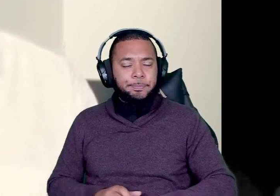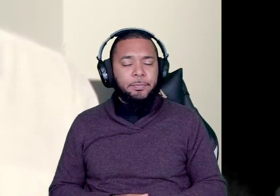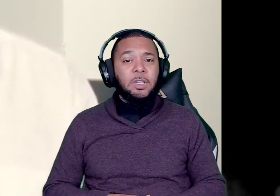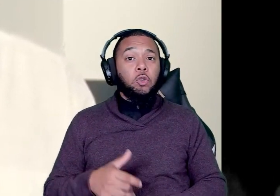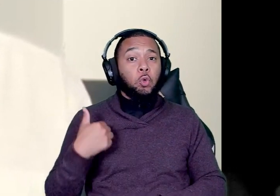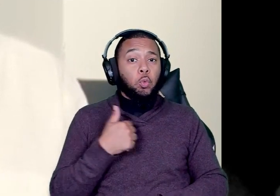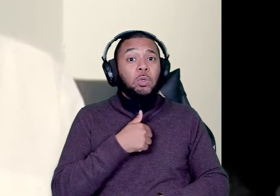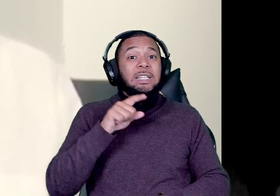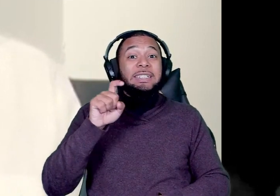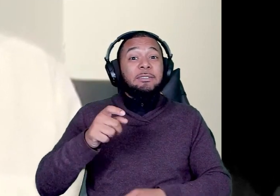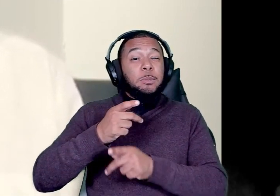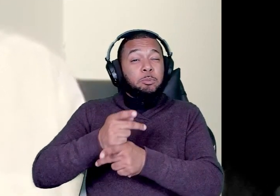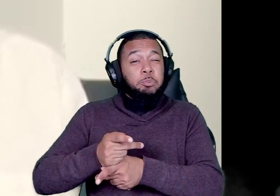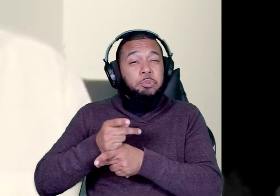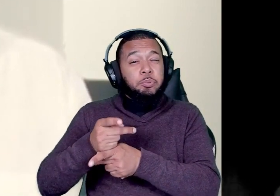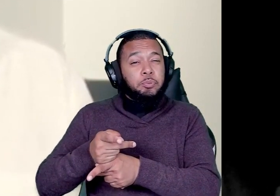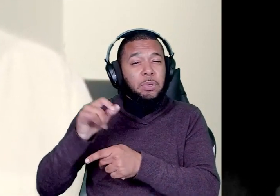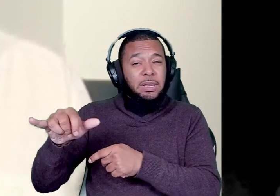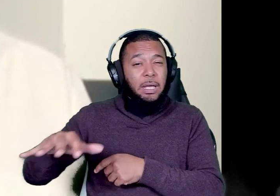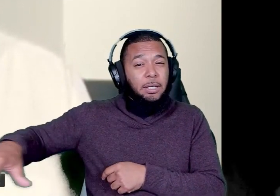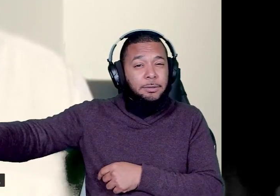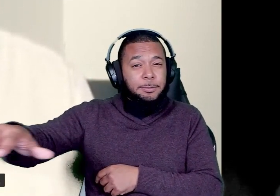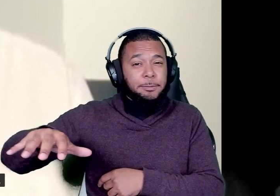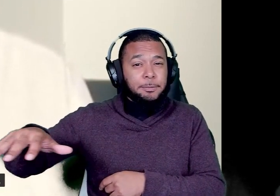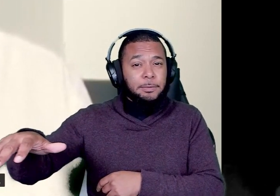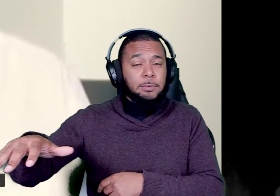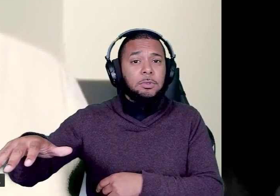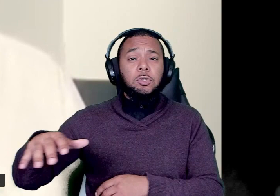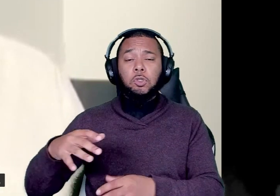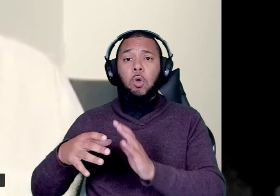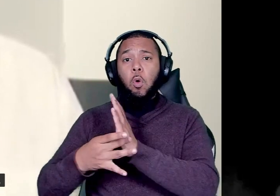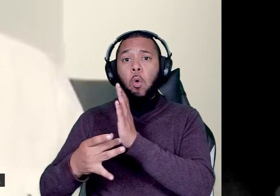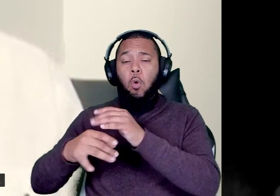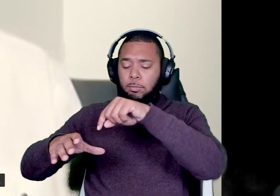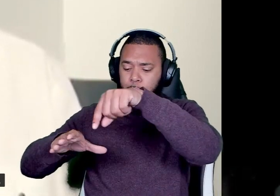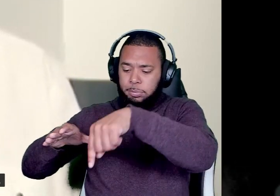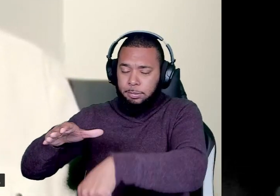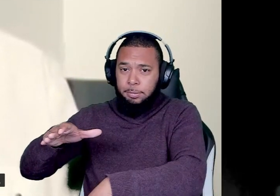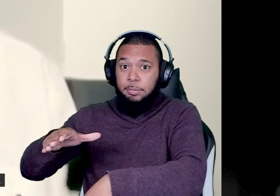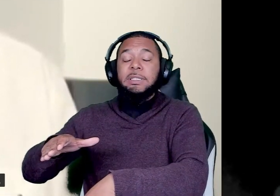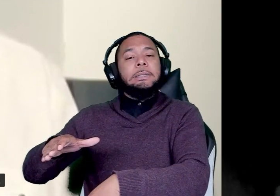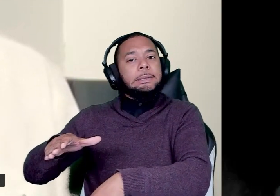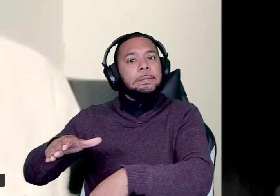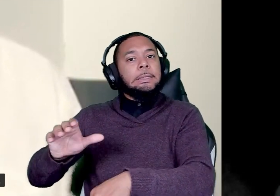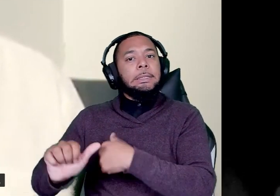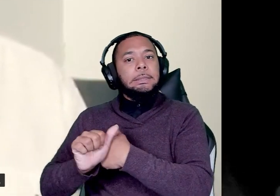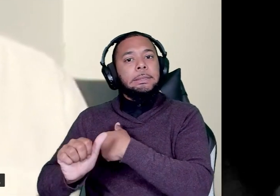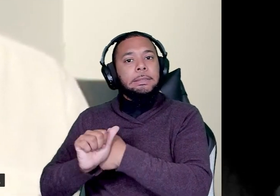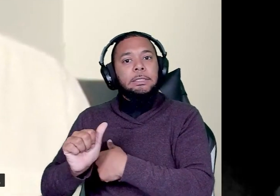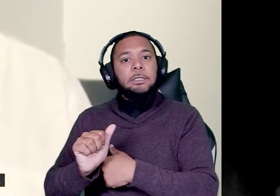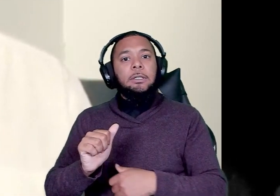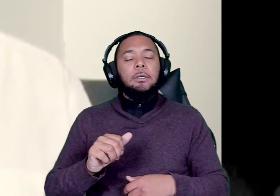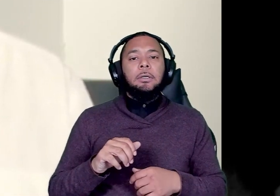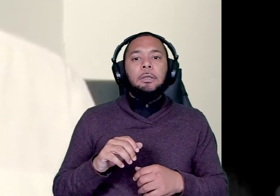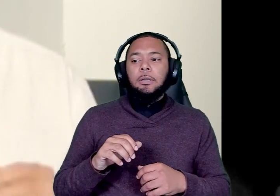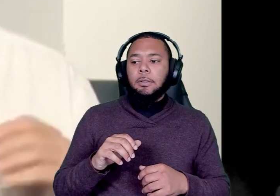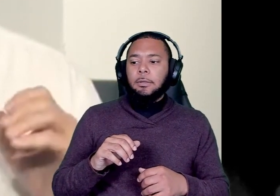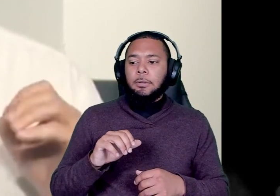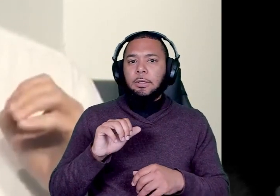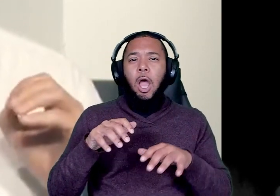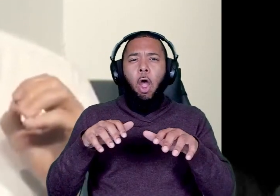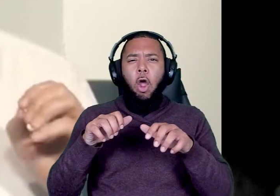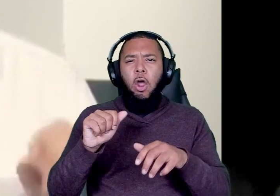very carefully in the tundra. So drilling for oil is an issue. The Arctic National Wildlife Refuge located in Alaska has